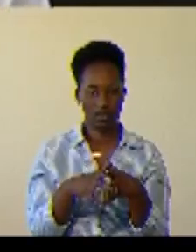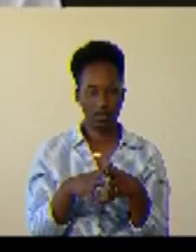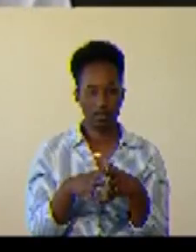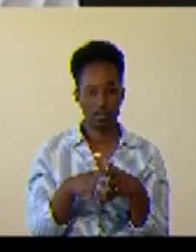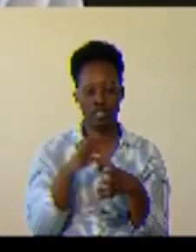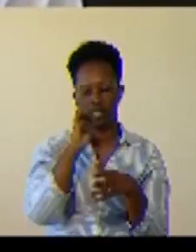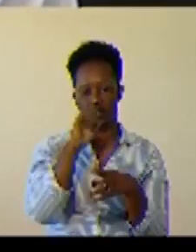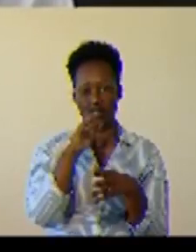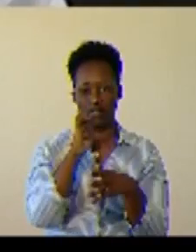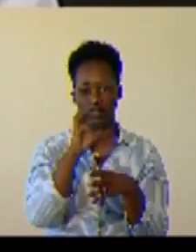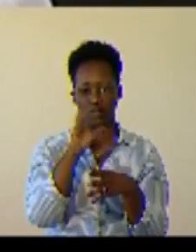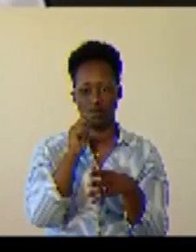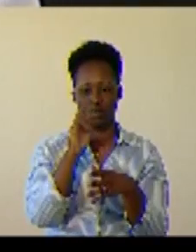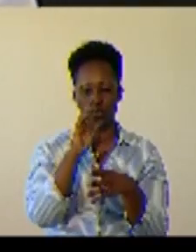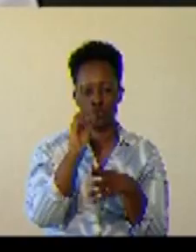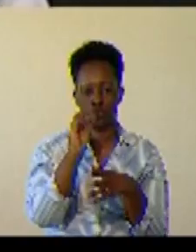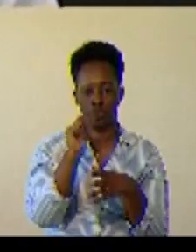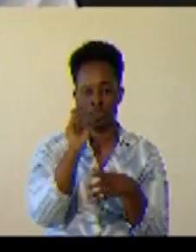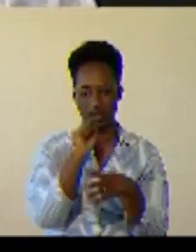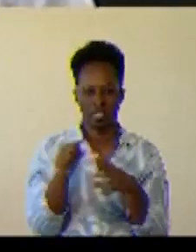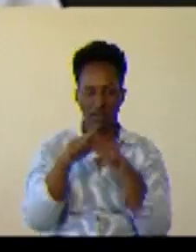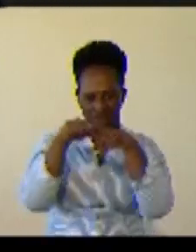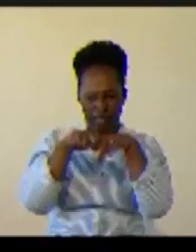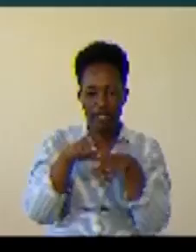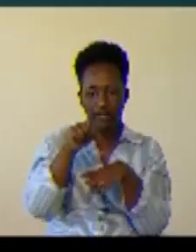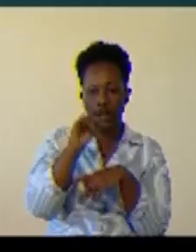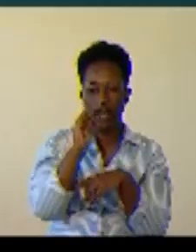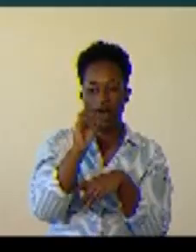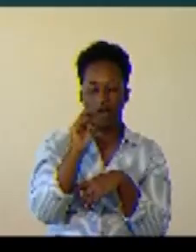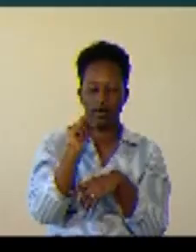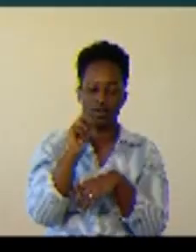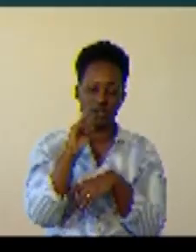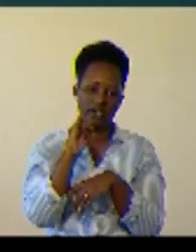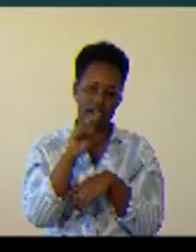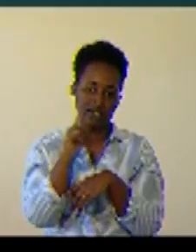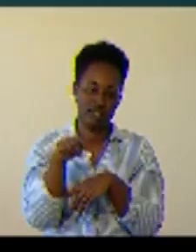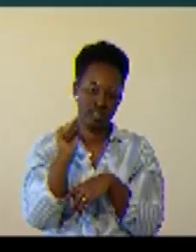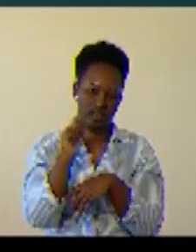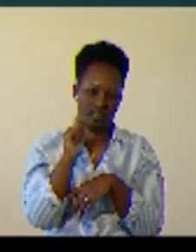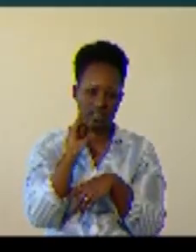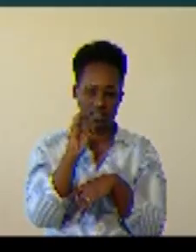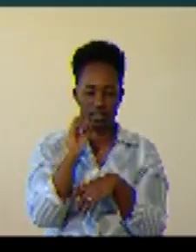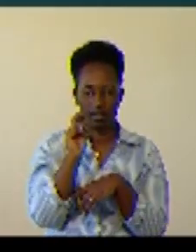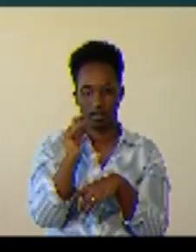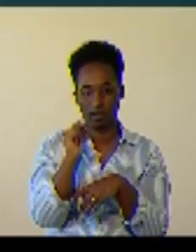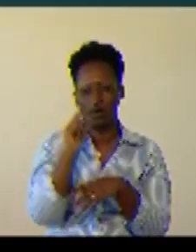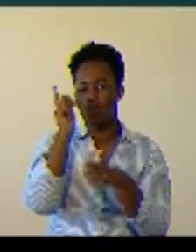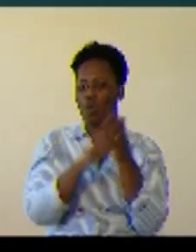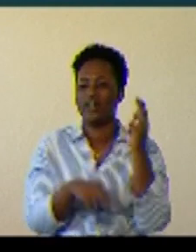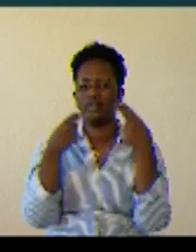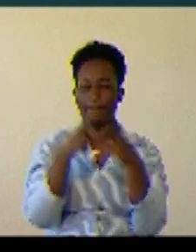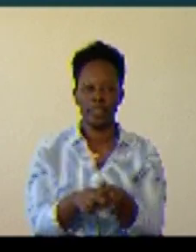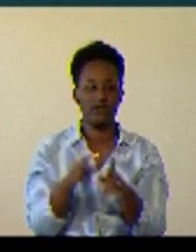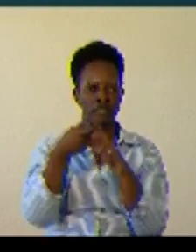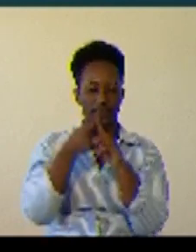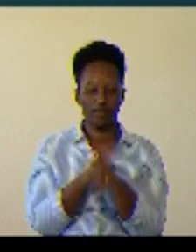electron, depending on the ionization energy. So what happens with the melting point?